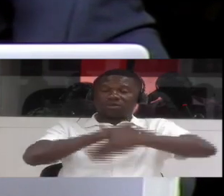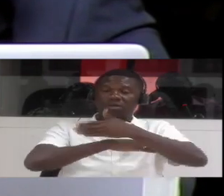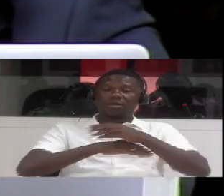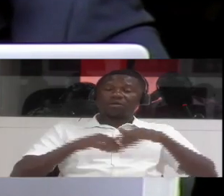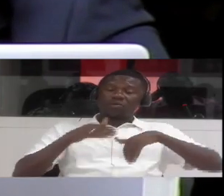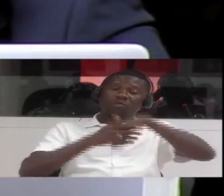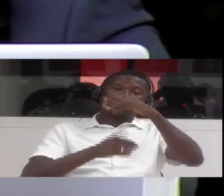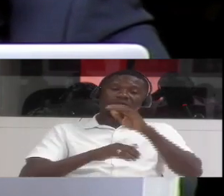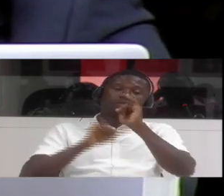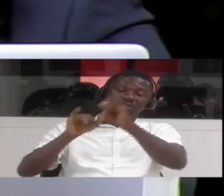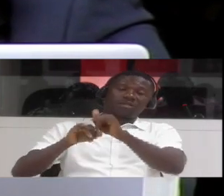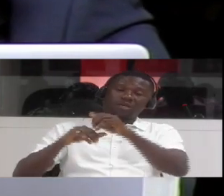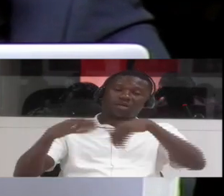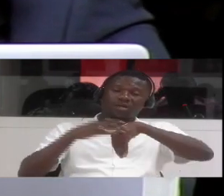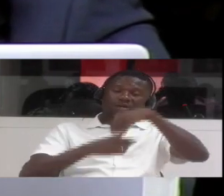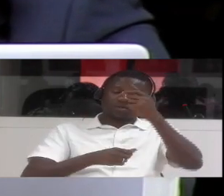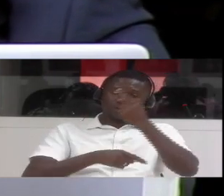Yes.